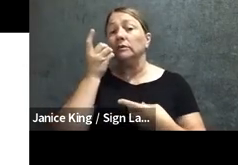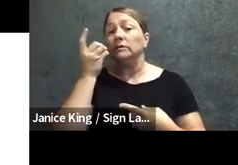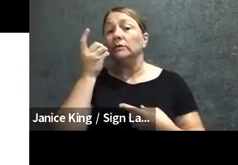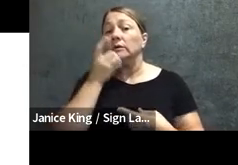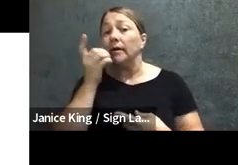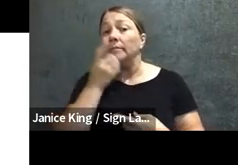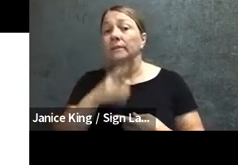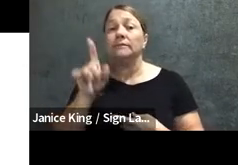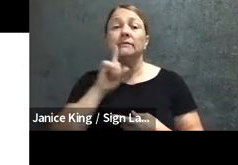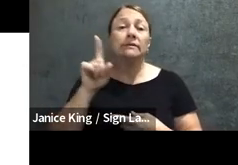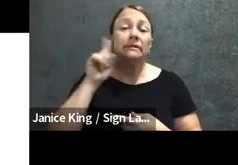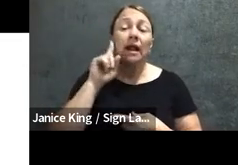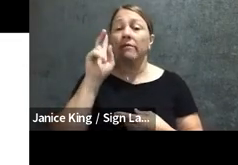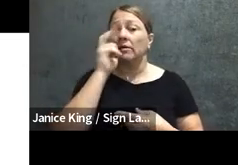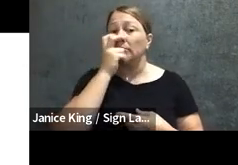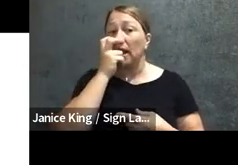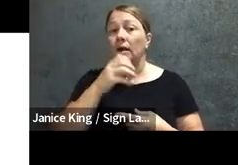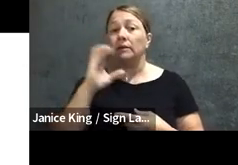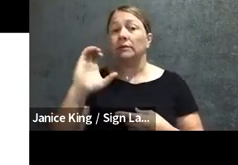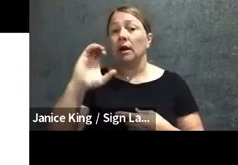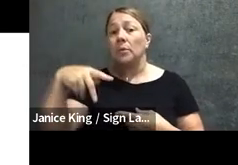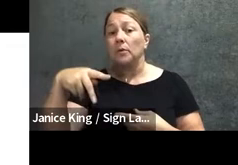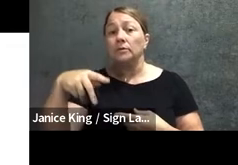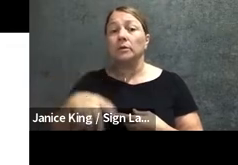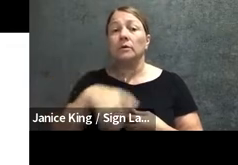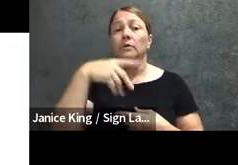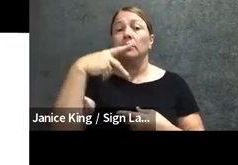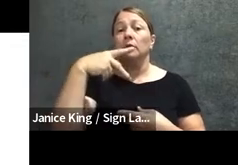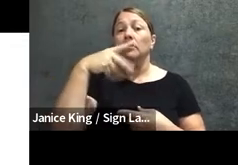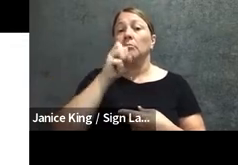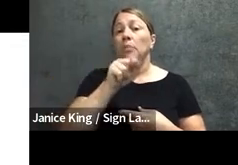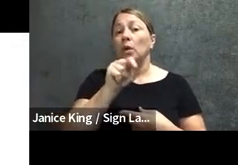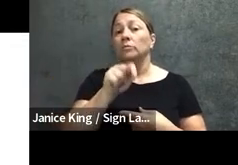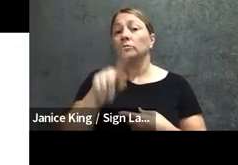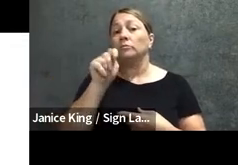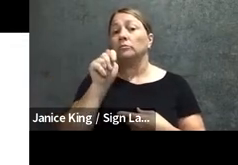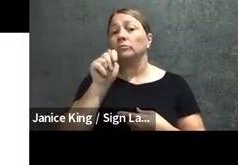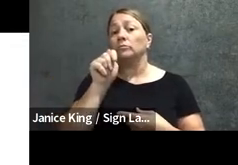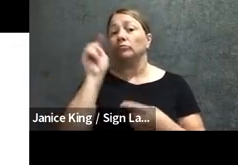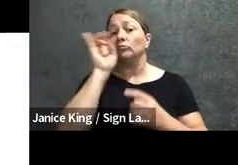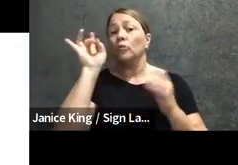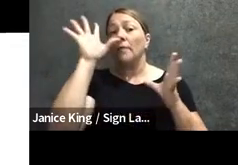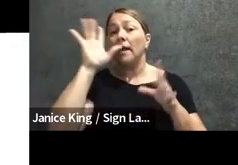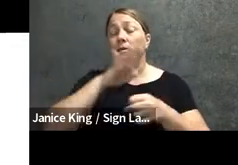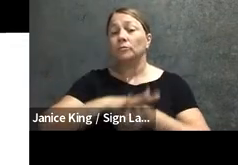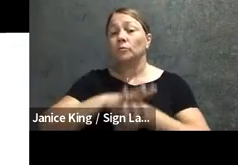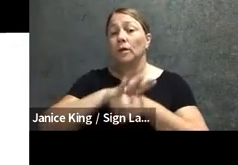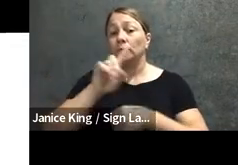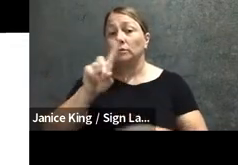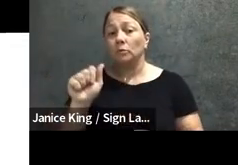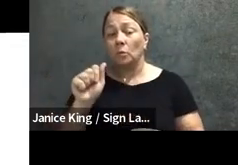palsy, post-traumatic stress disorder, obsessive compulsive disorder, partially or completely missing